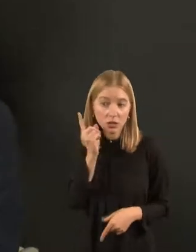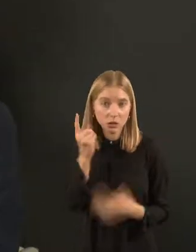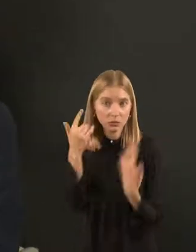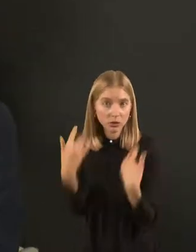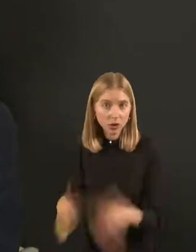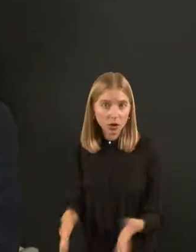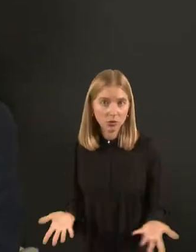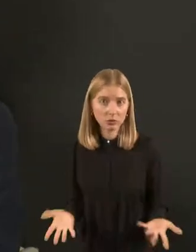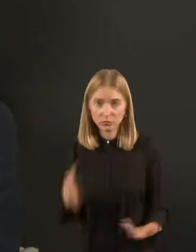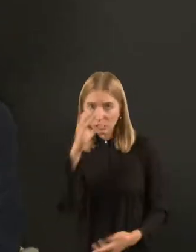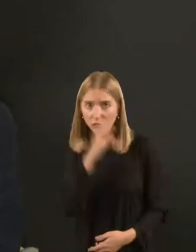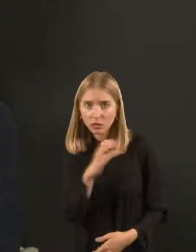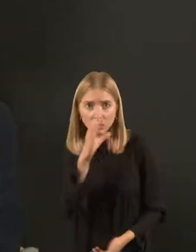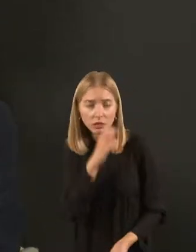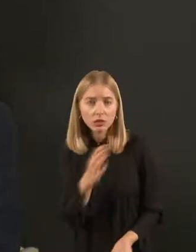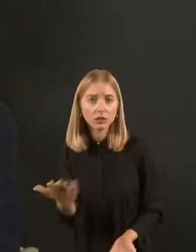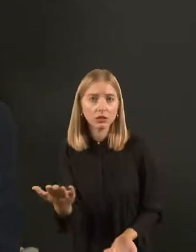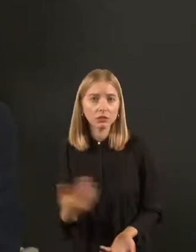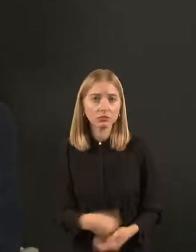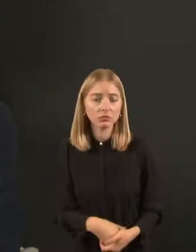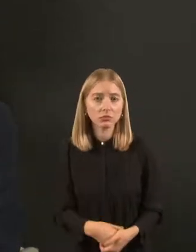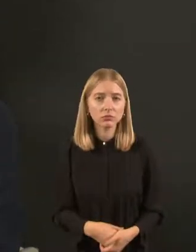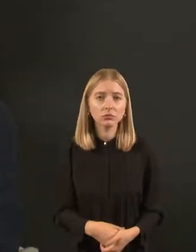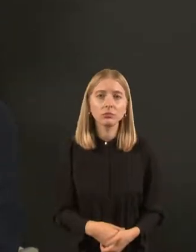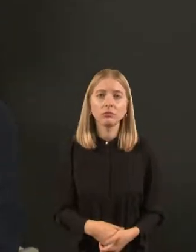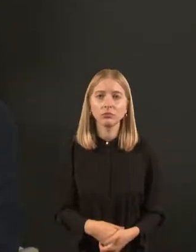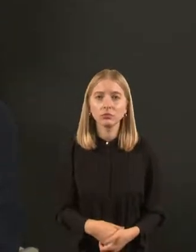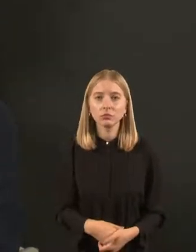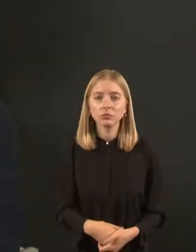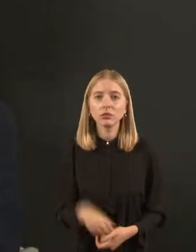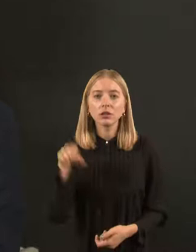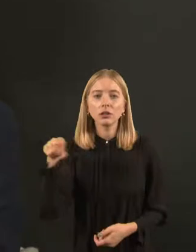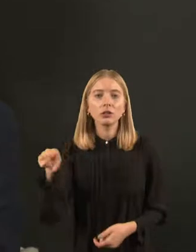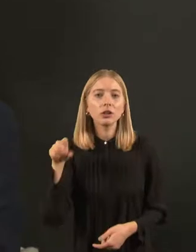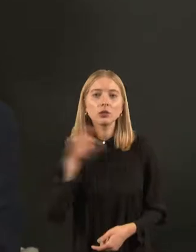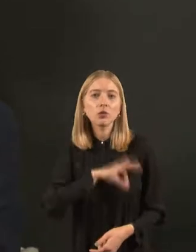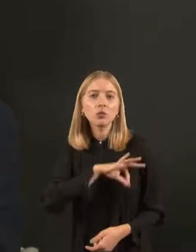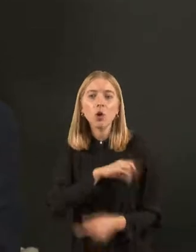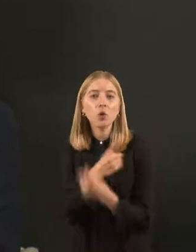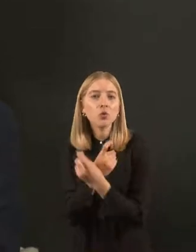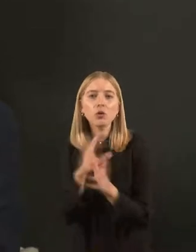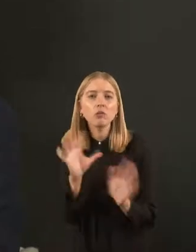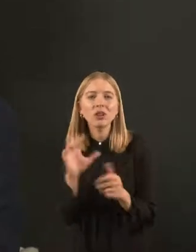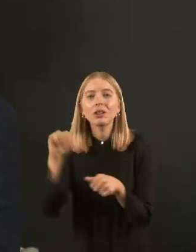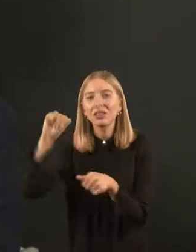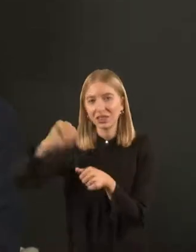vehicles, or the vehicles that are used for public transport, are old,